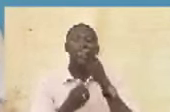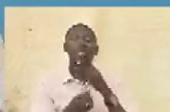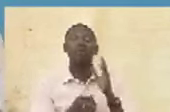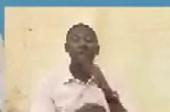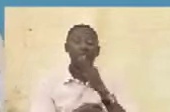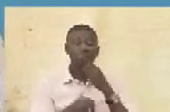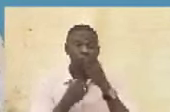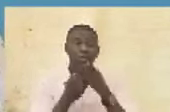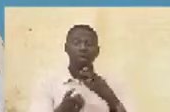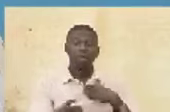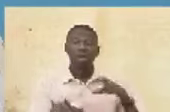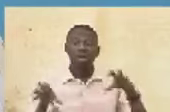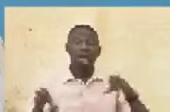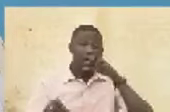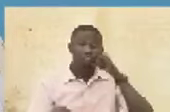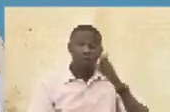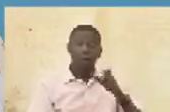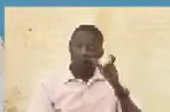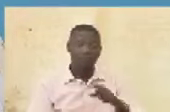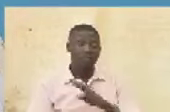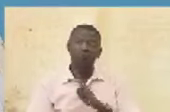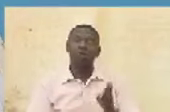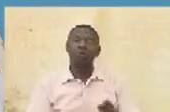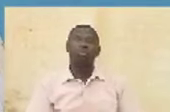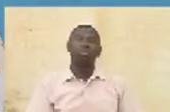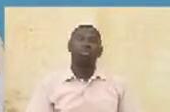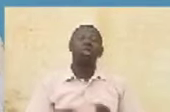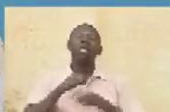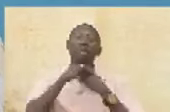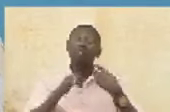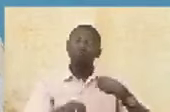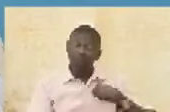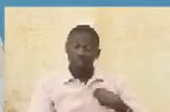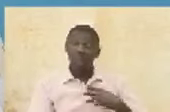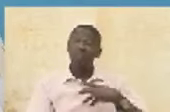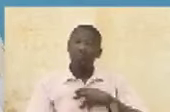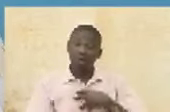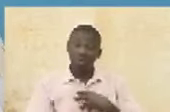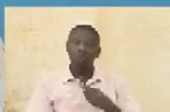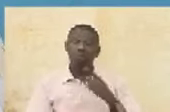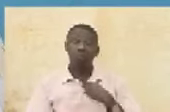am. Kill me. But